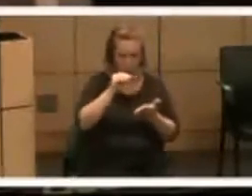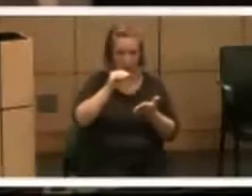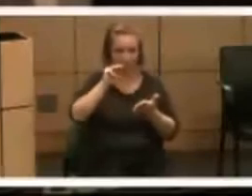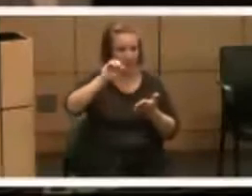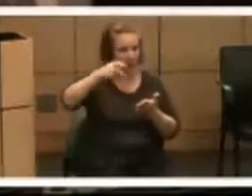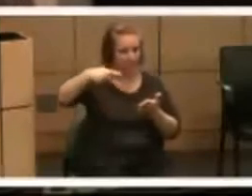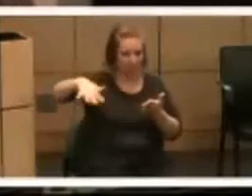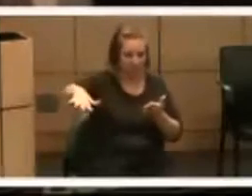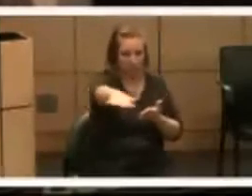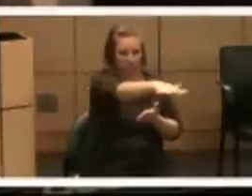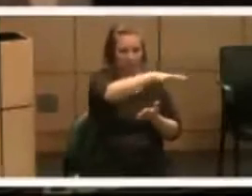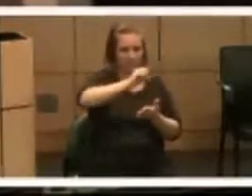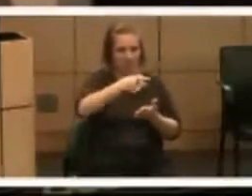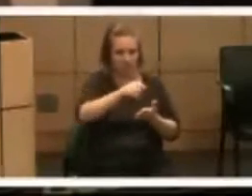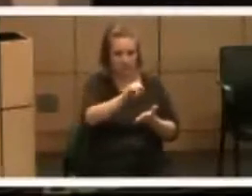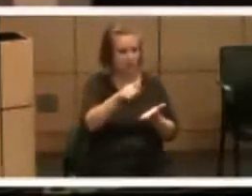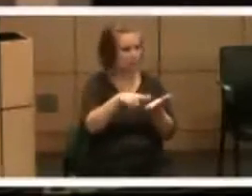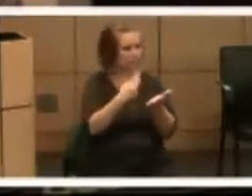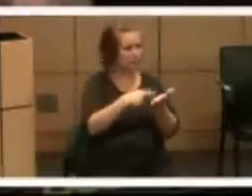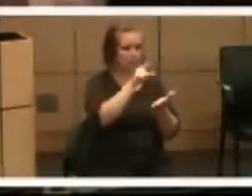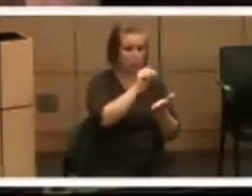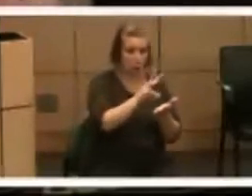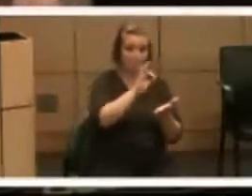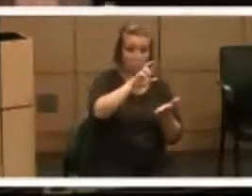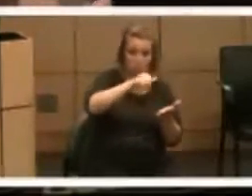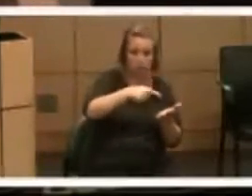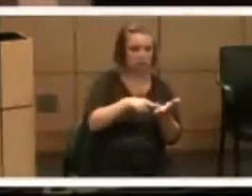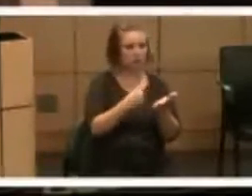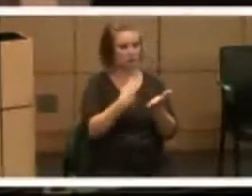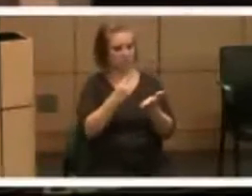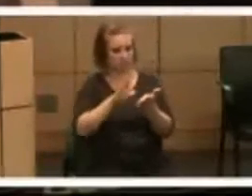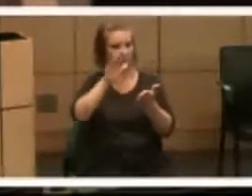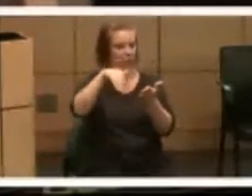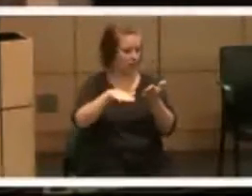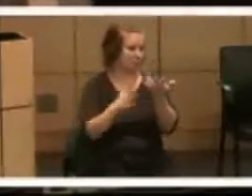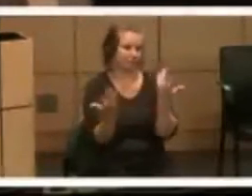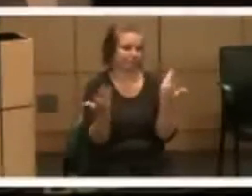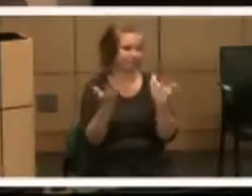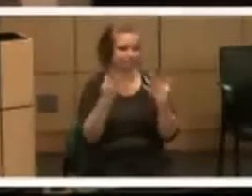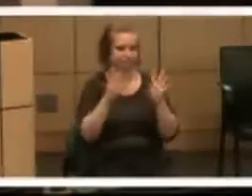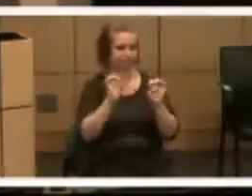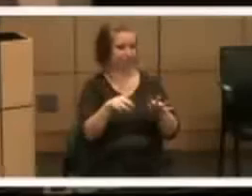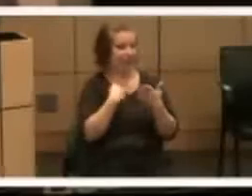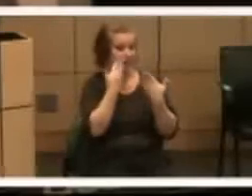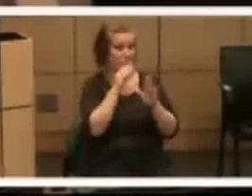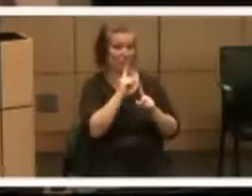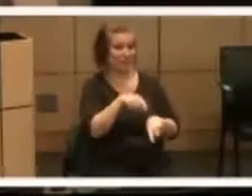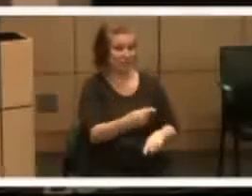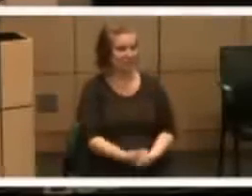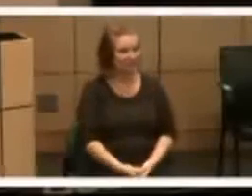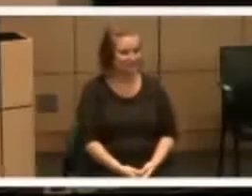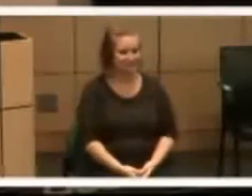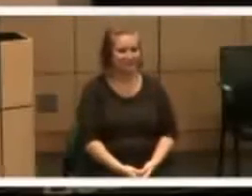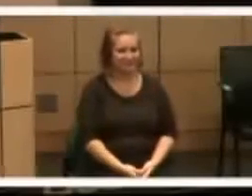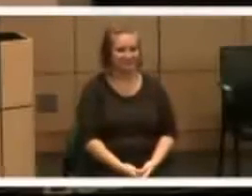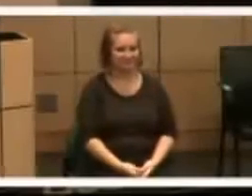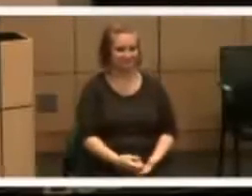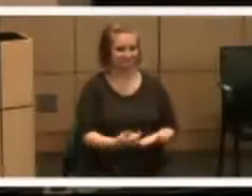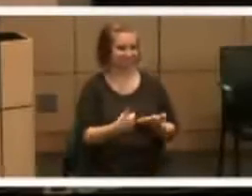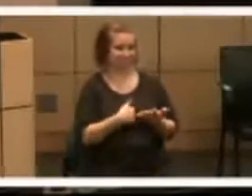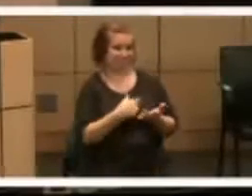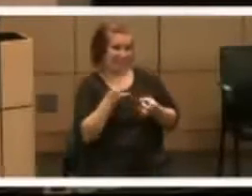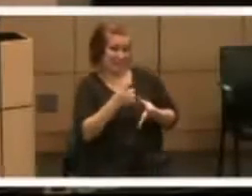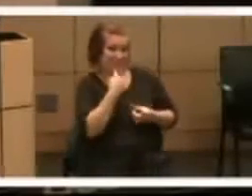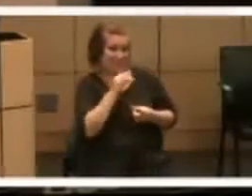hearing, other times you have a low frequency hearing loss, like what? Yeah. Okay. I don't know the answer. I keep saying that I don't know the answer, but